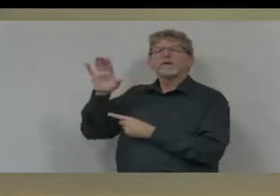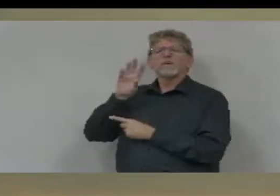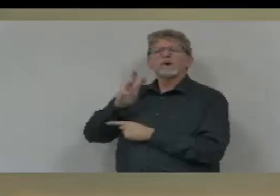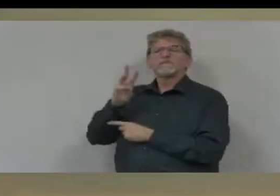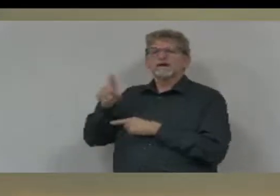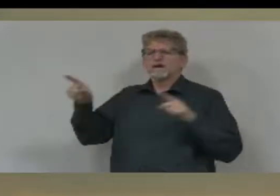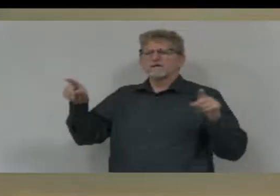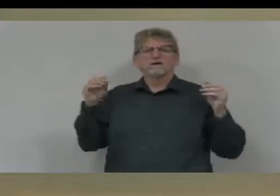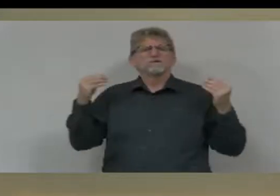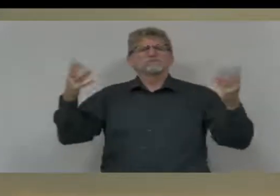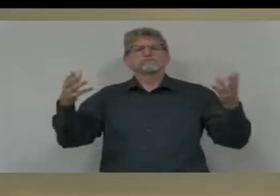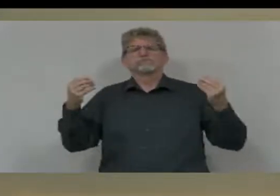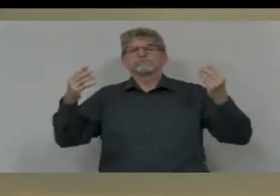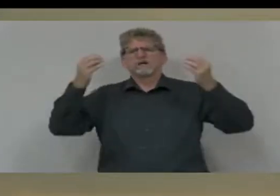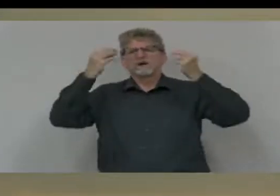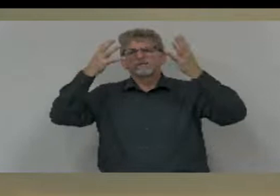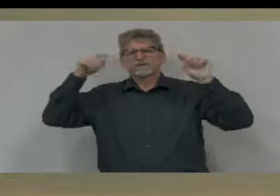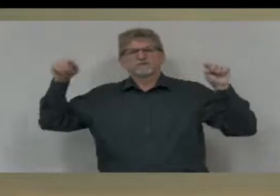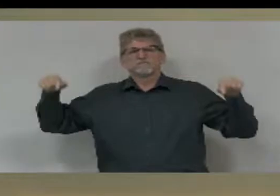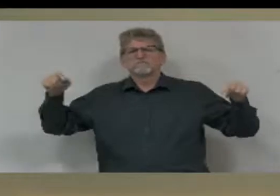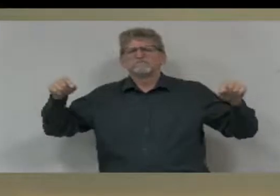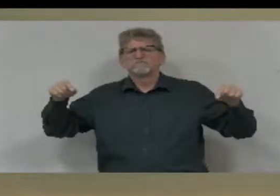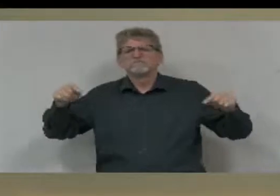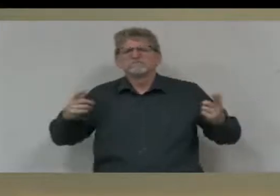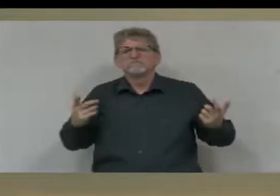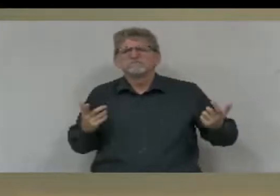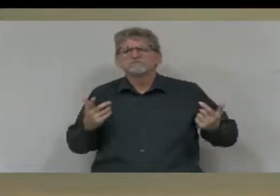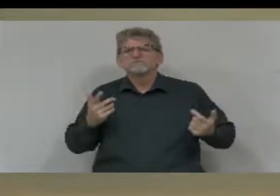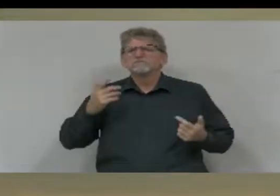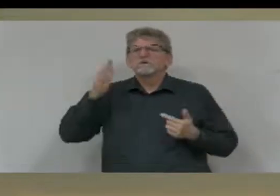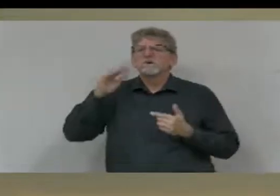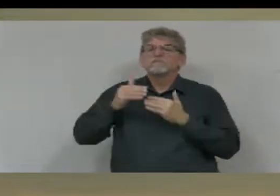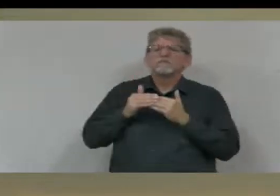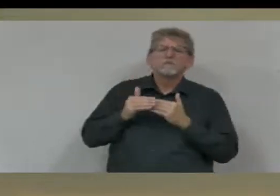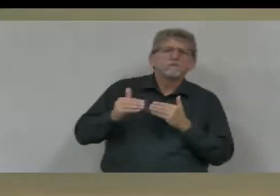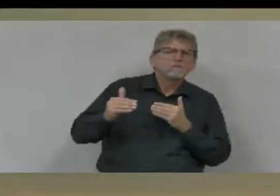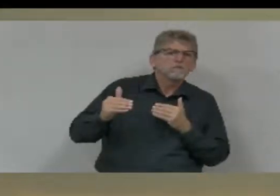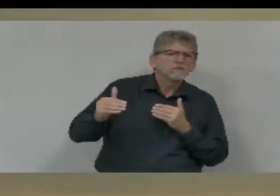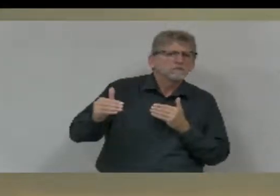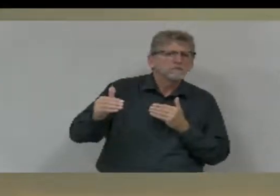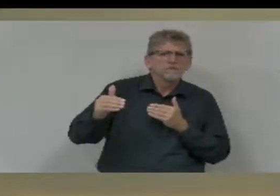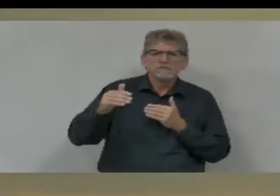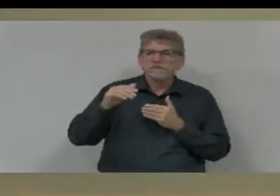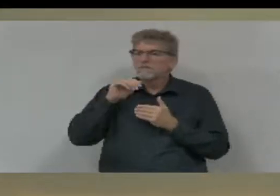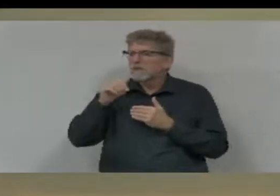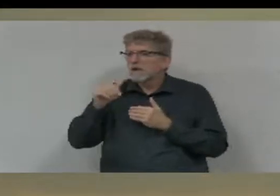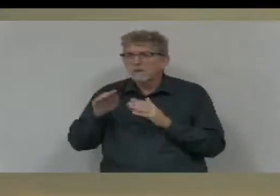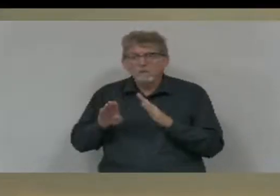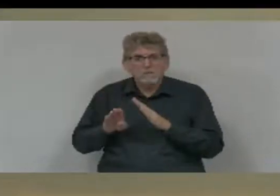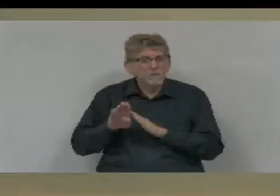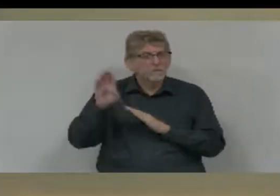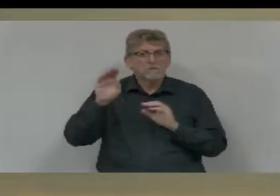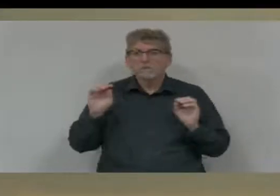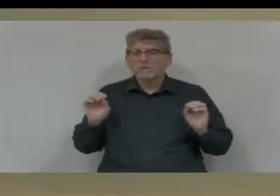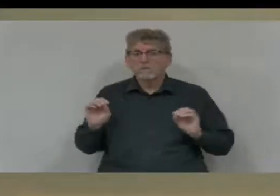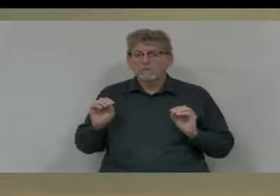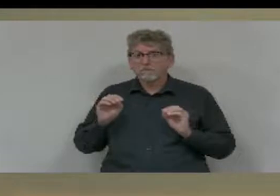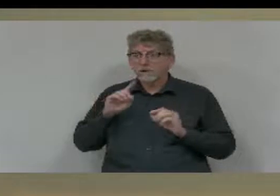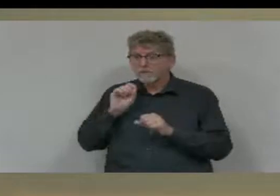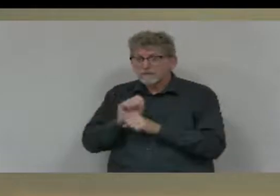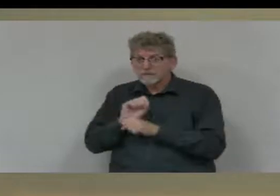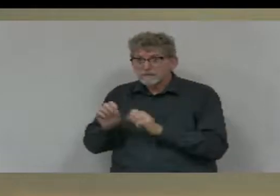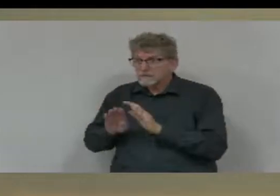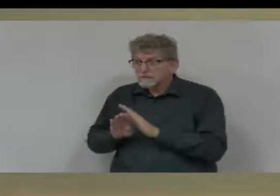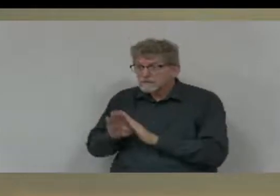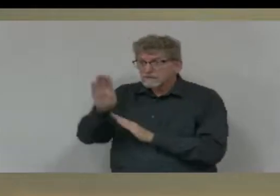do, and hopefully we won't, if we do experience another surge, a 4th wave, then of course